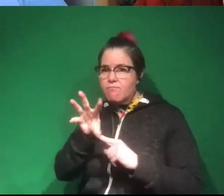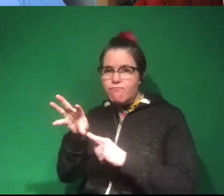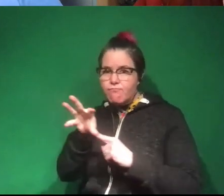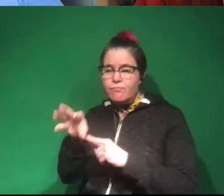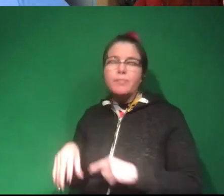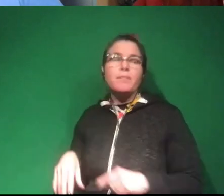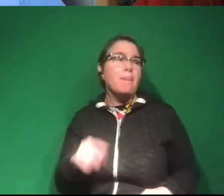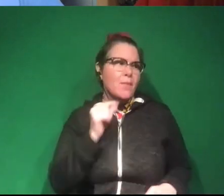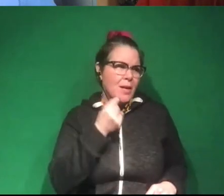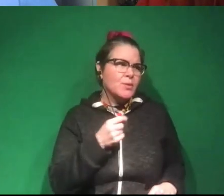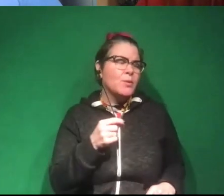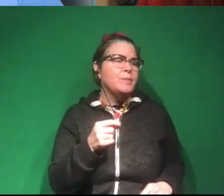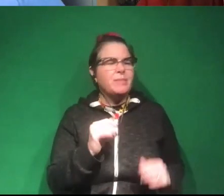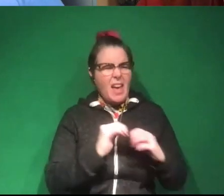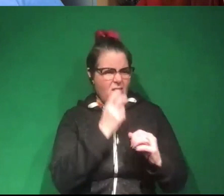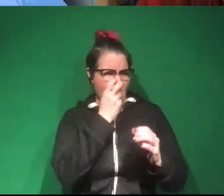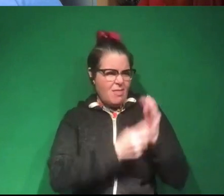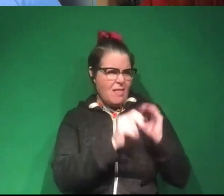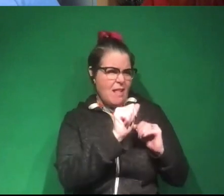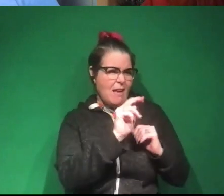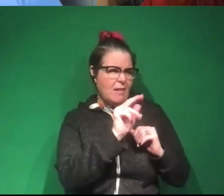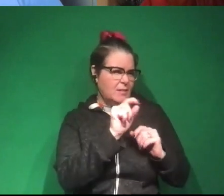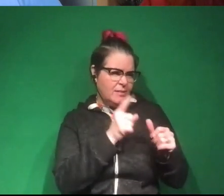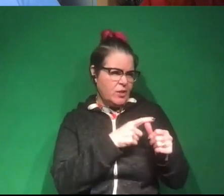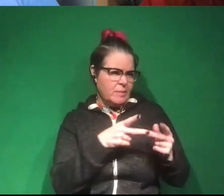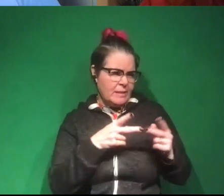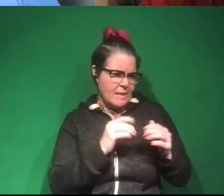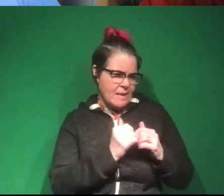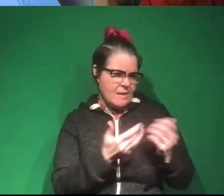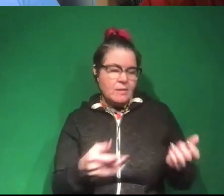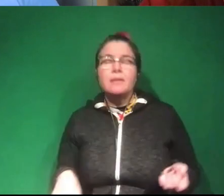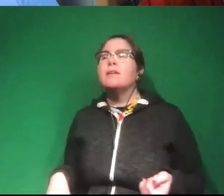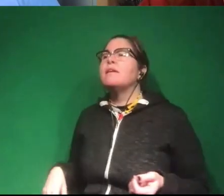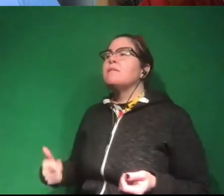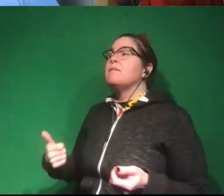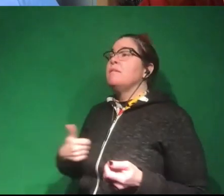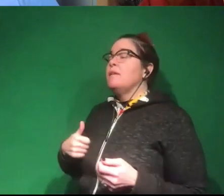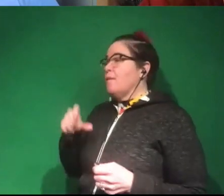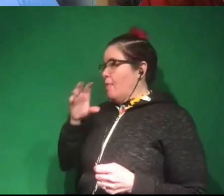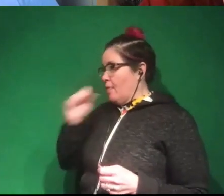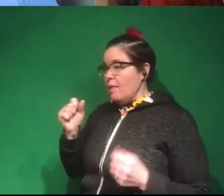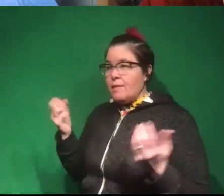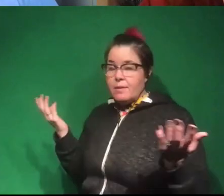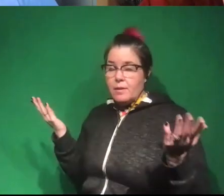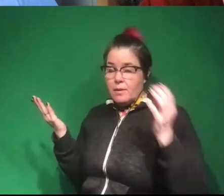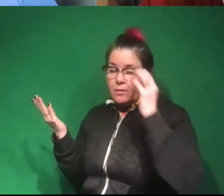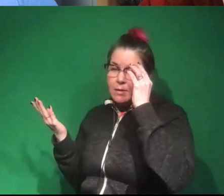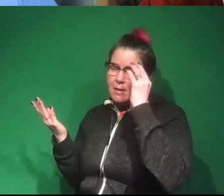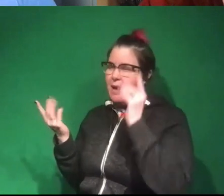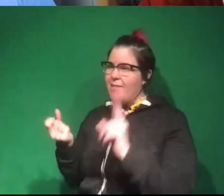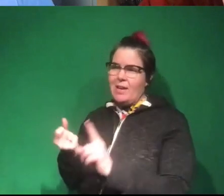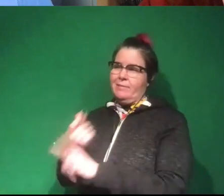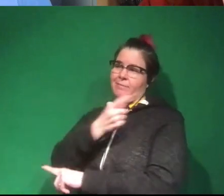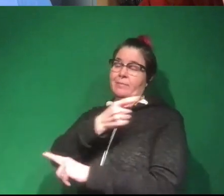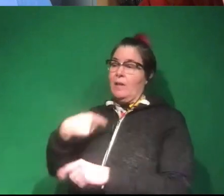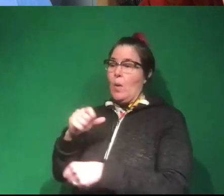cool. So how did you get into ants in the first place? I got into ants kind of in a backdoor way. I was working